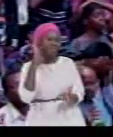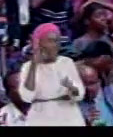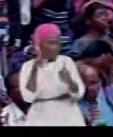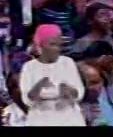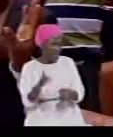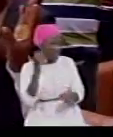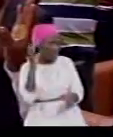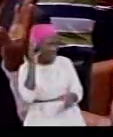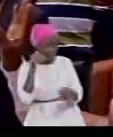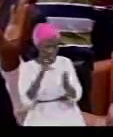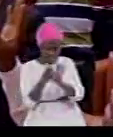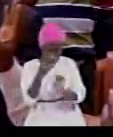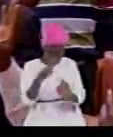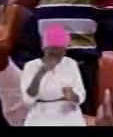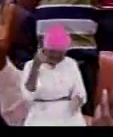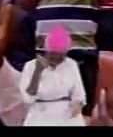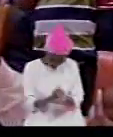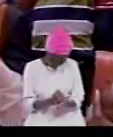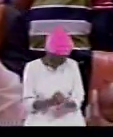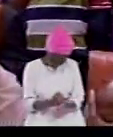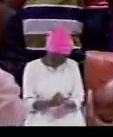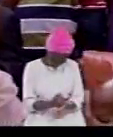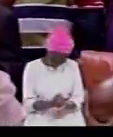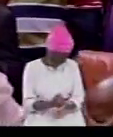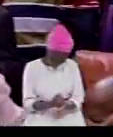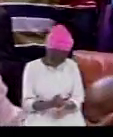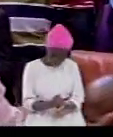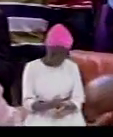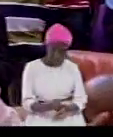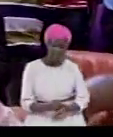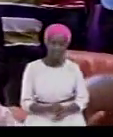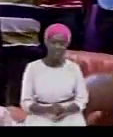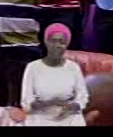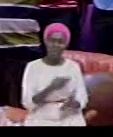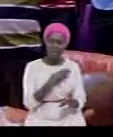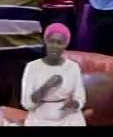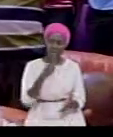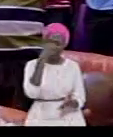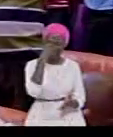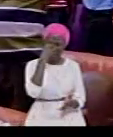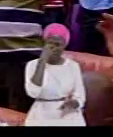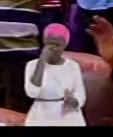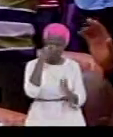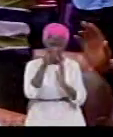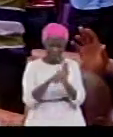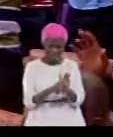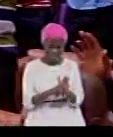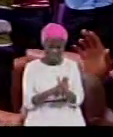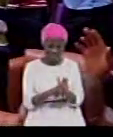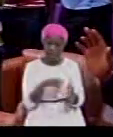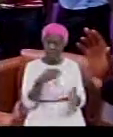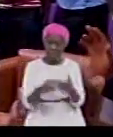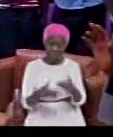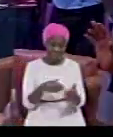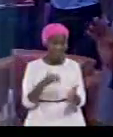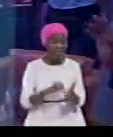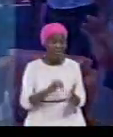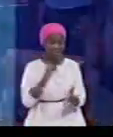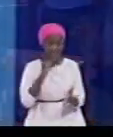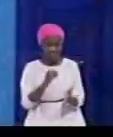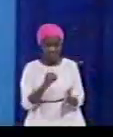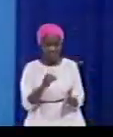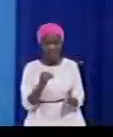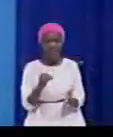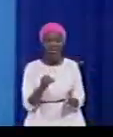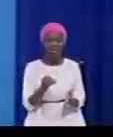in Jesus' name. And the dim sight, and the blindness, the cataract, the chroma, whatever it is, or it's at